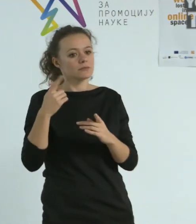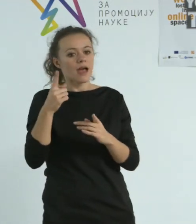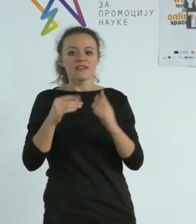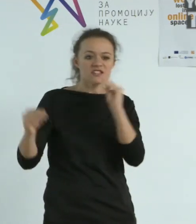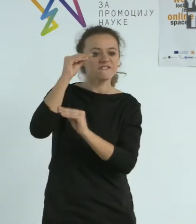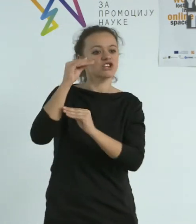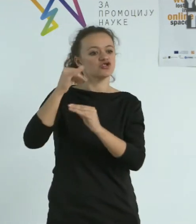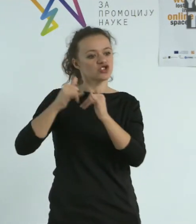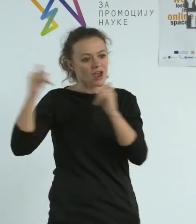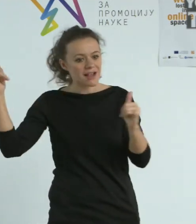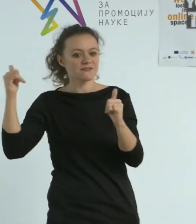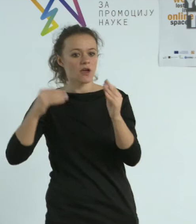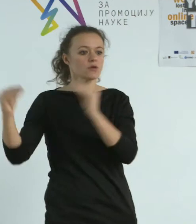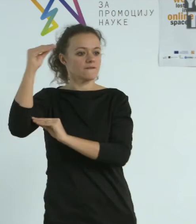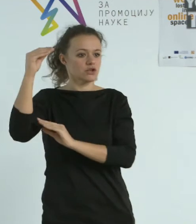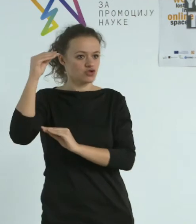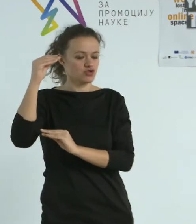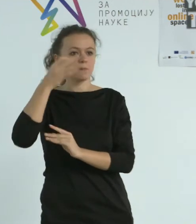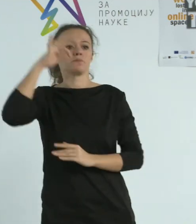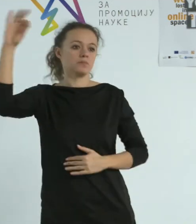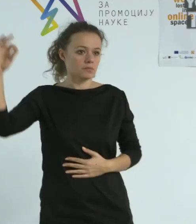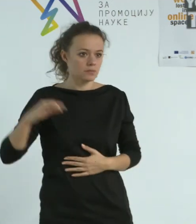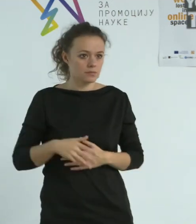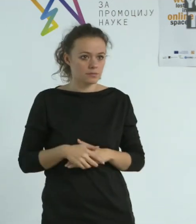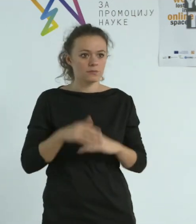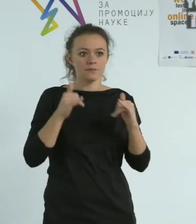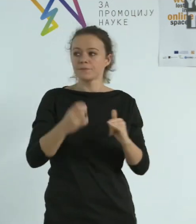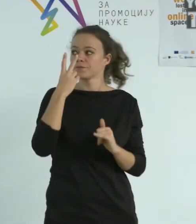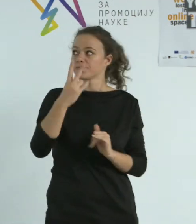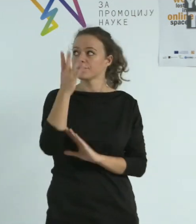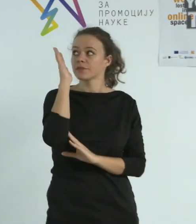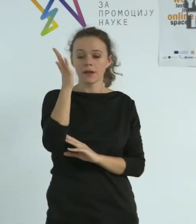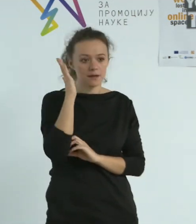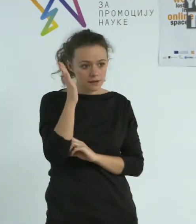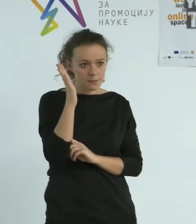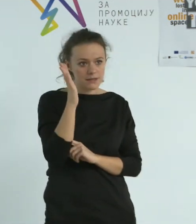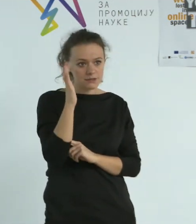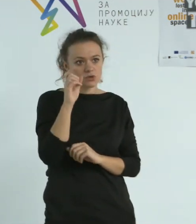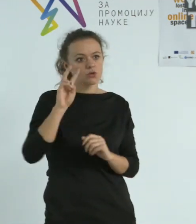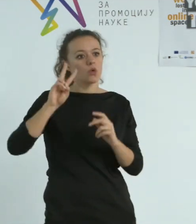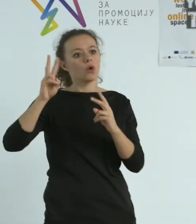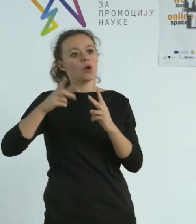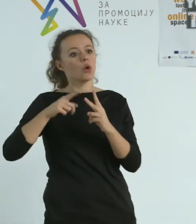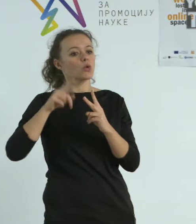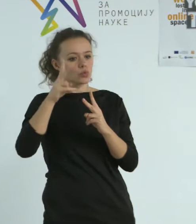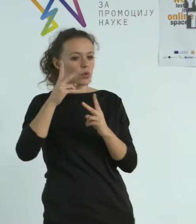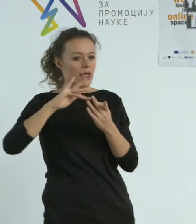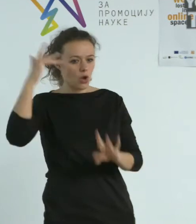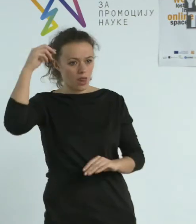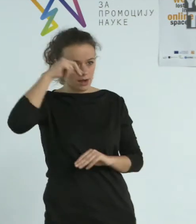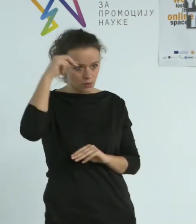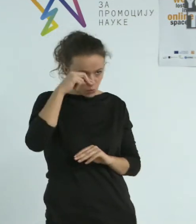more. But we will now see the presentation of another online course that is